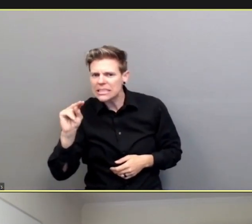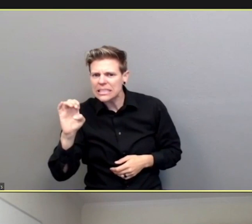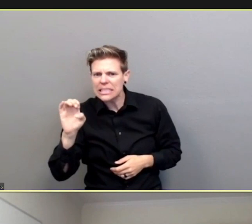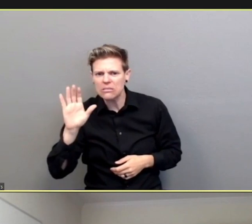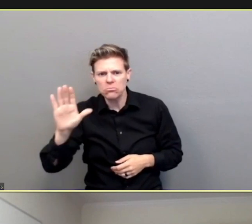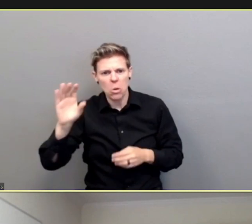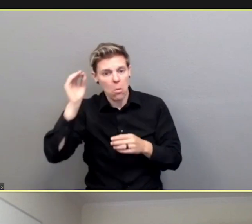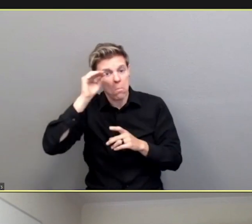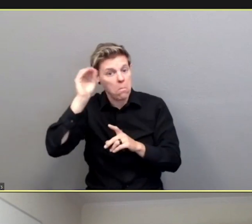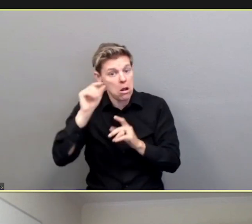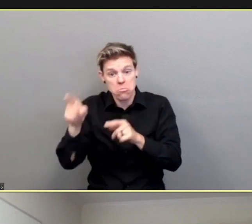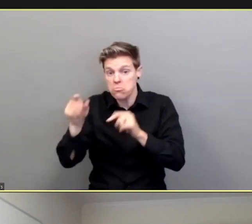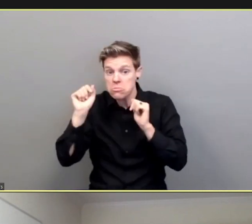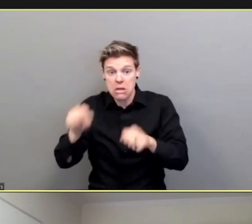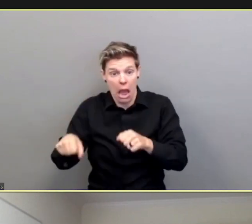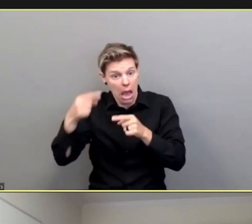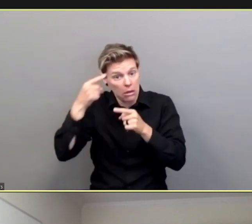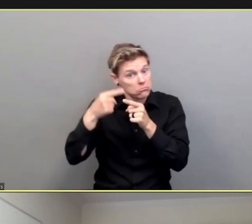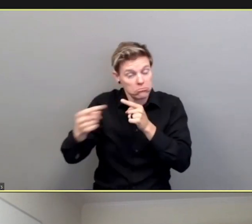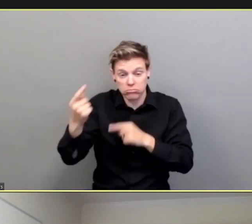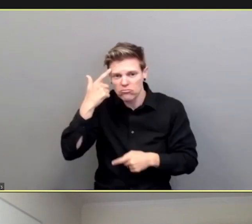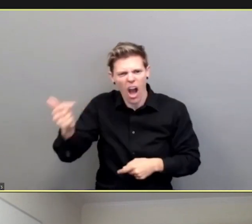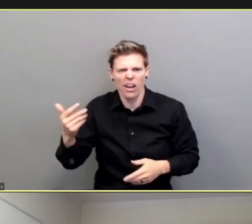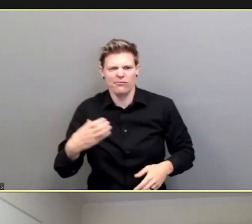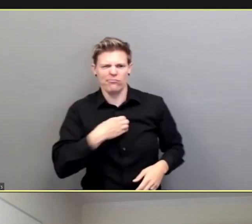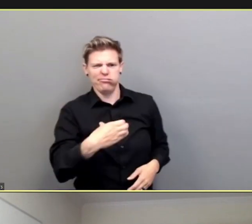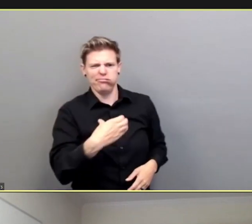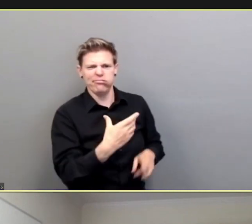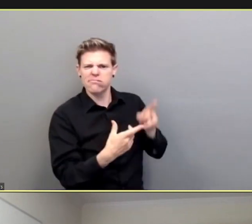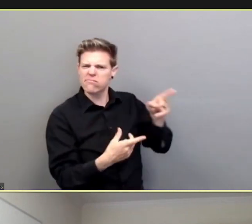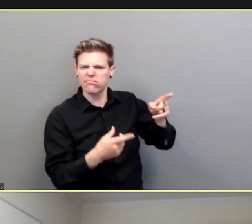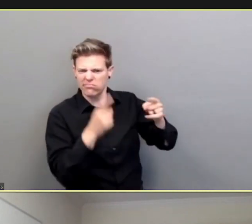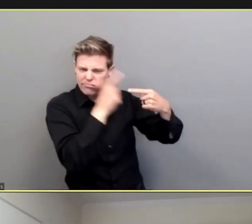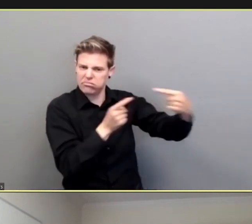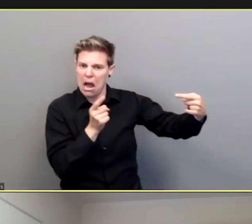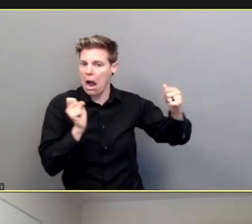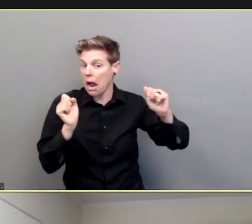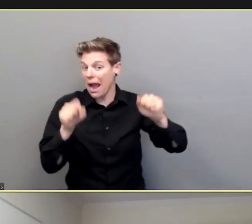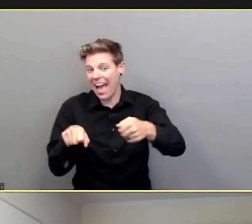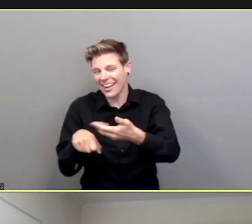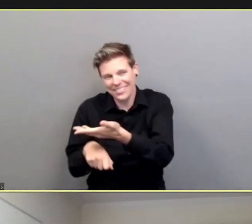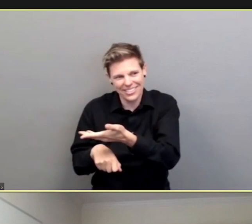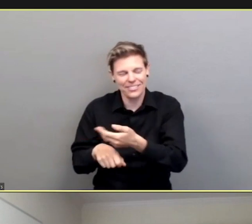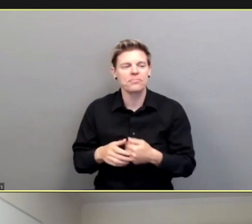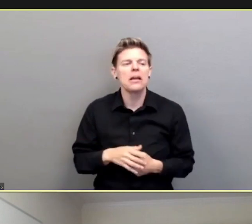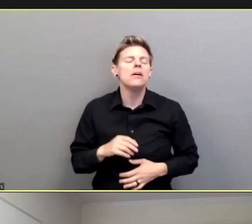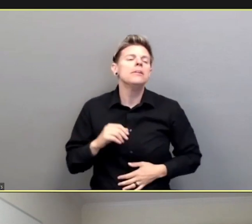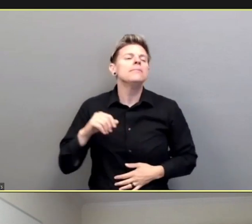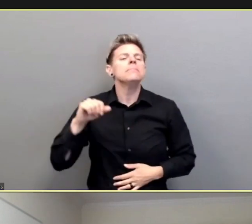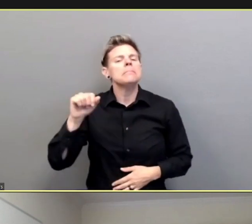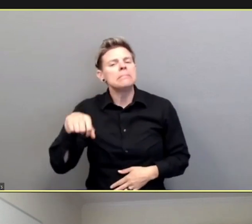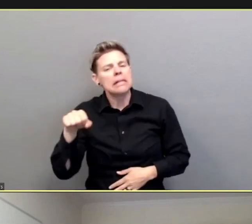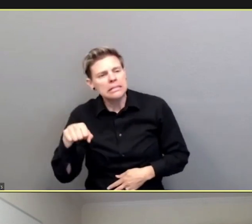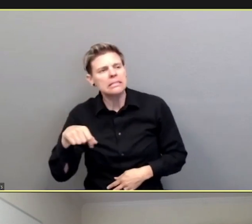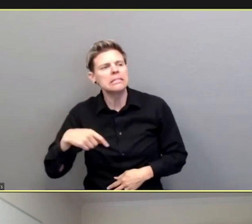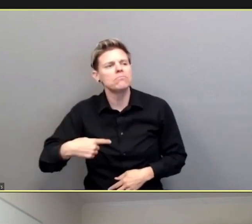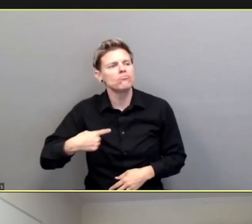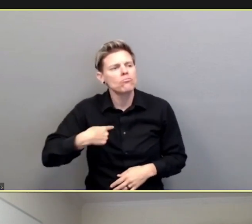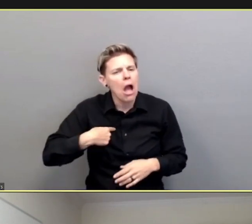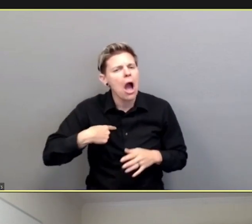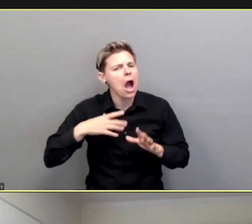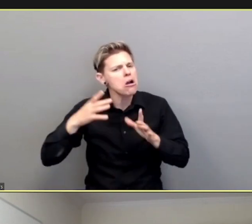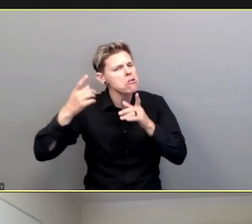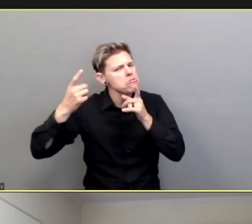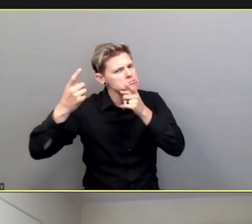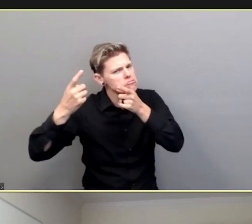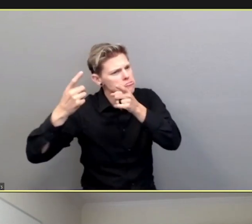me. No, I think just in general, I agree with the idea that it